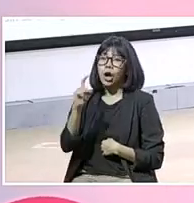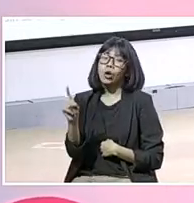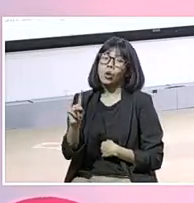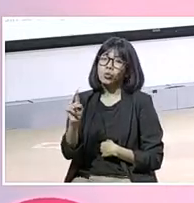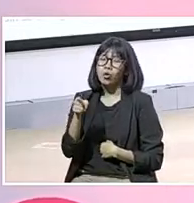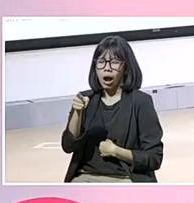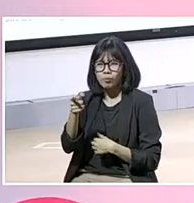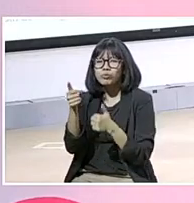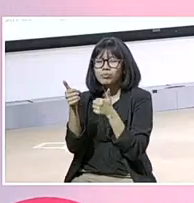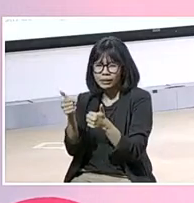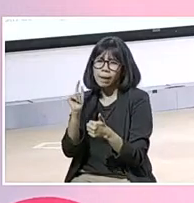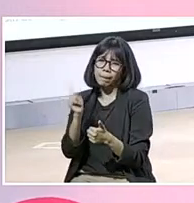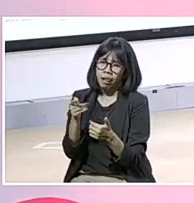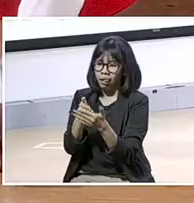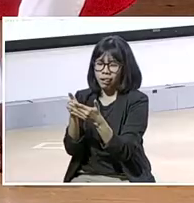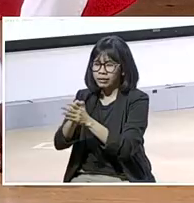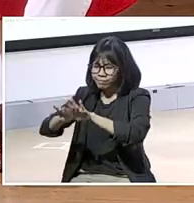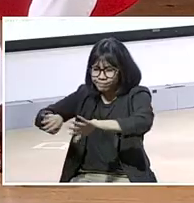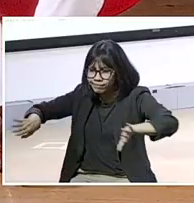you can do it.